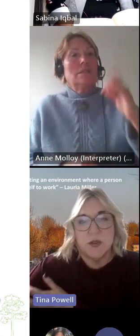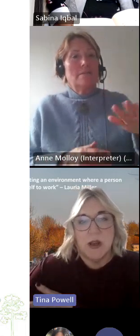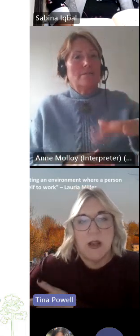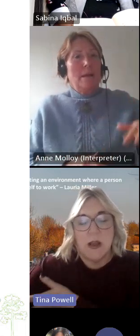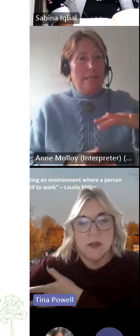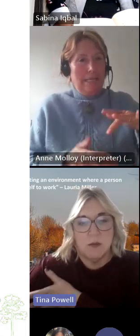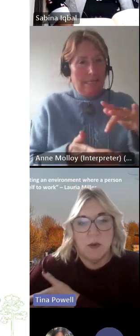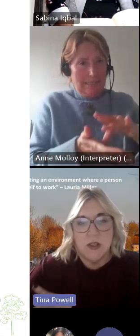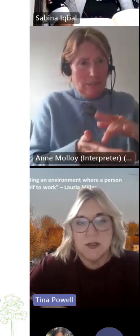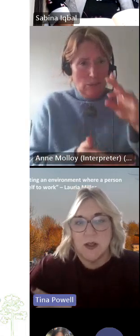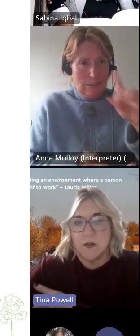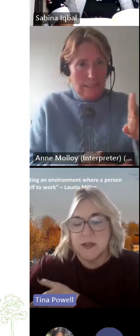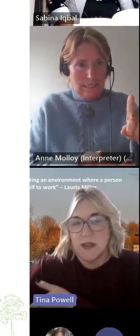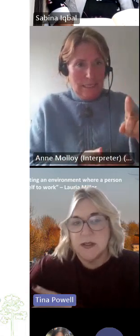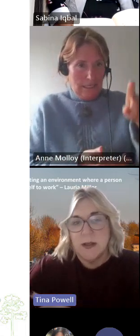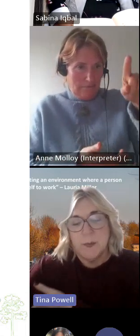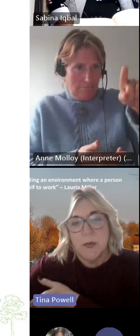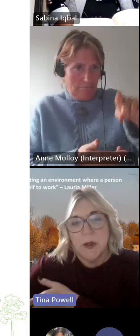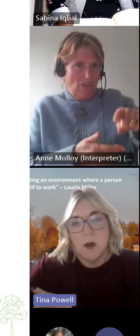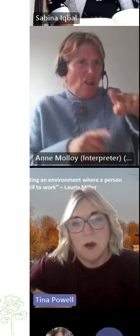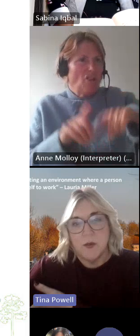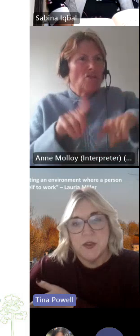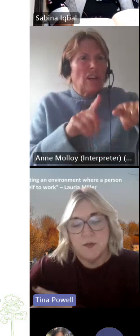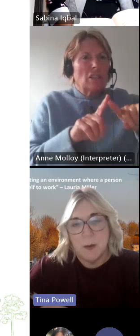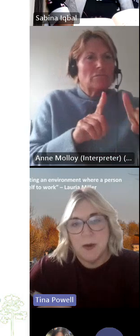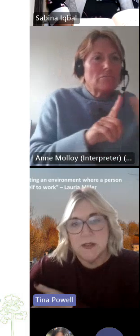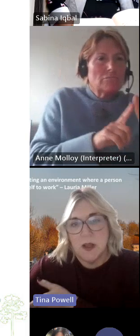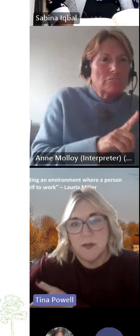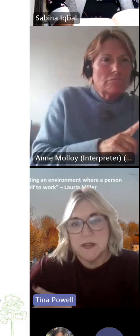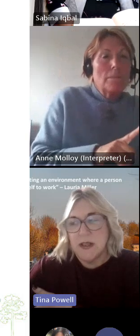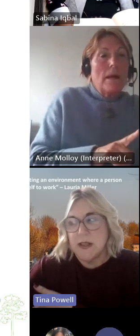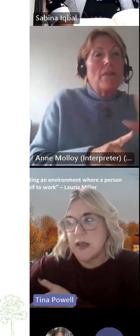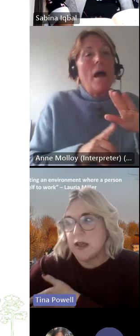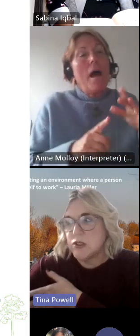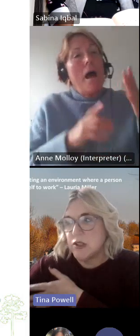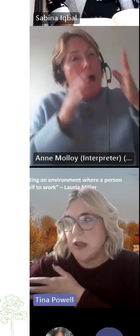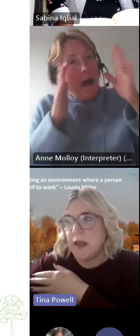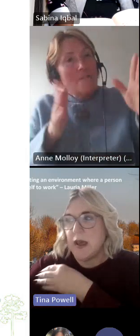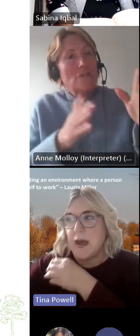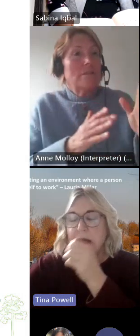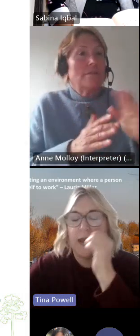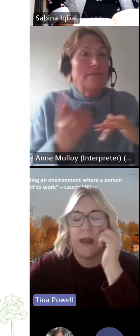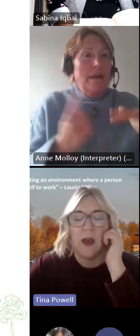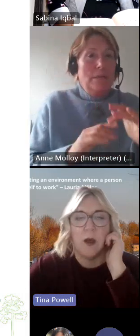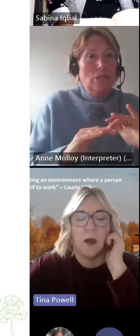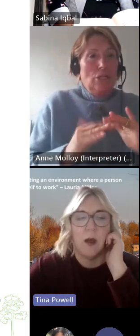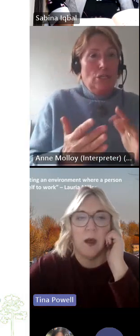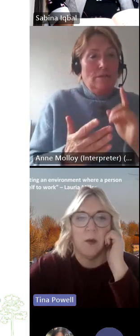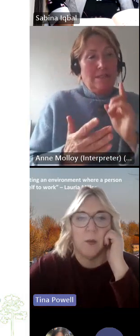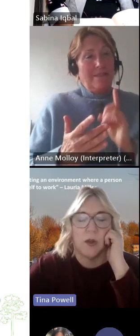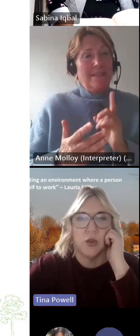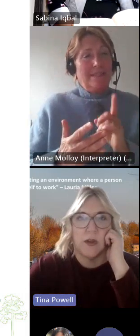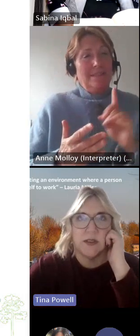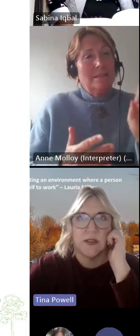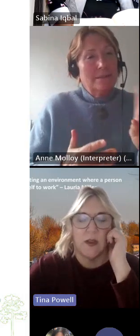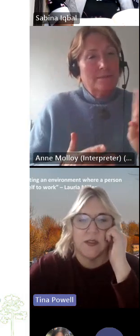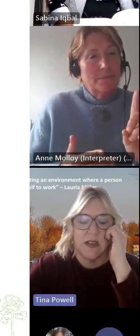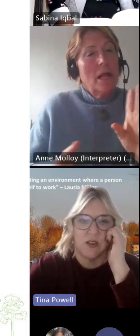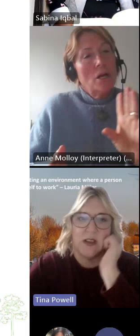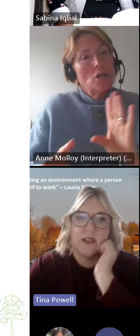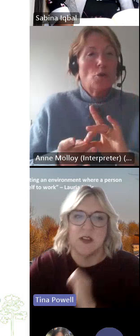see on the screen here, there's a range of services. The Hertfordshire Family Service is actually a